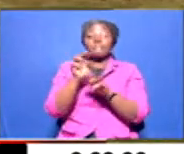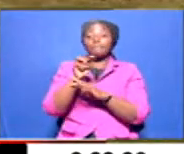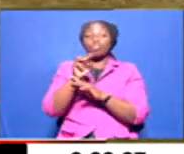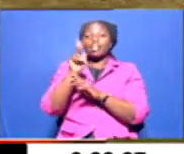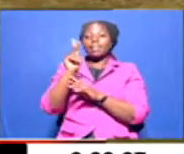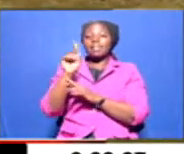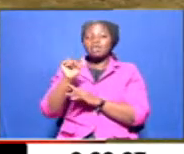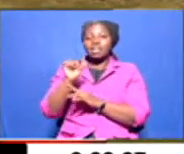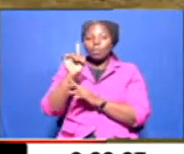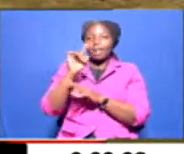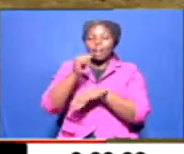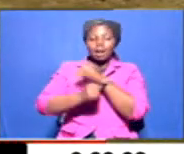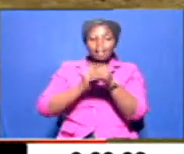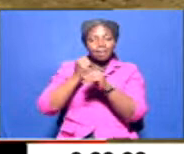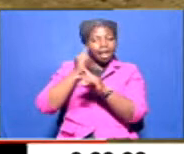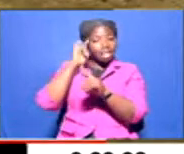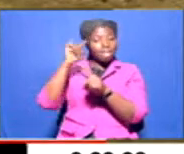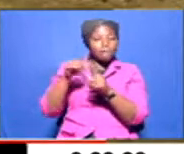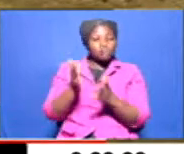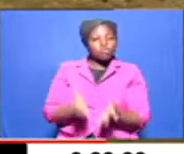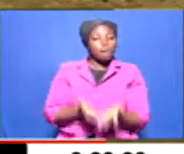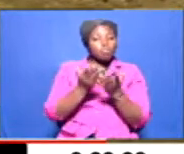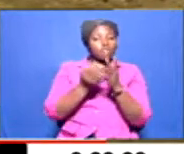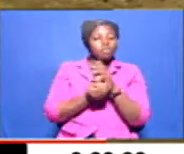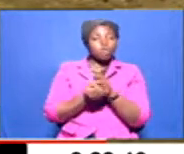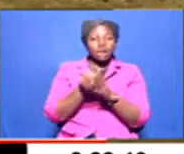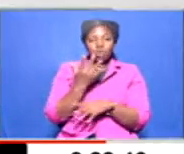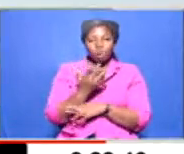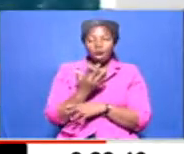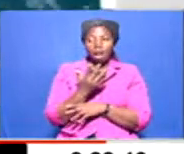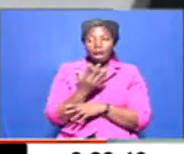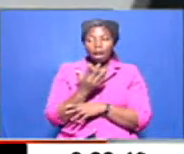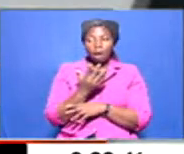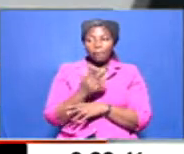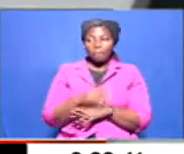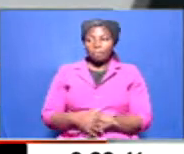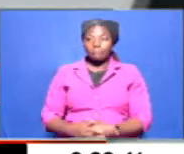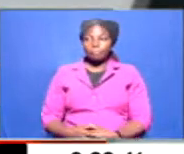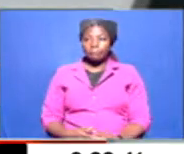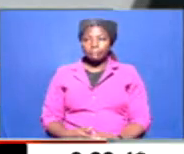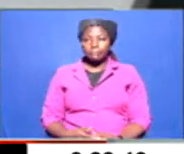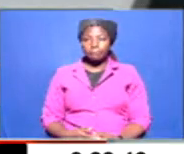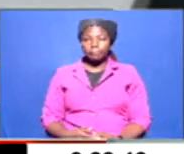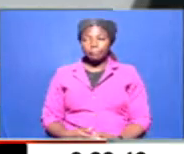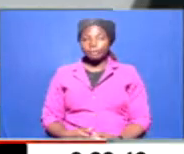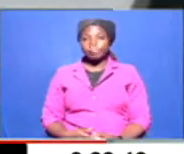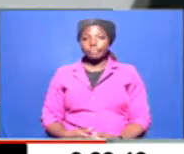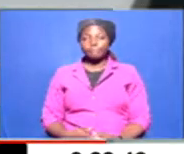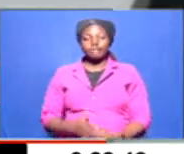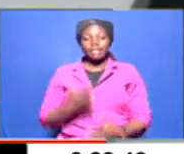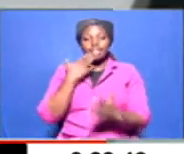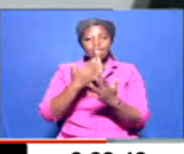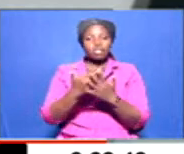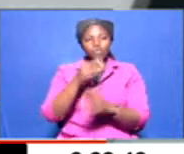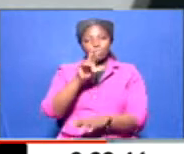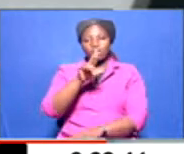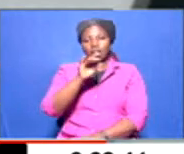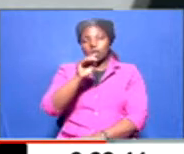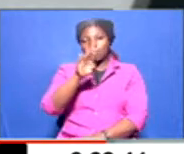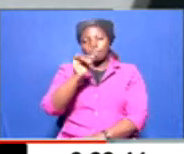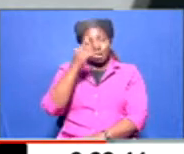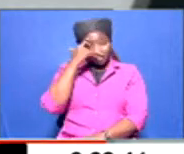in a bid to boost production. Benson Rioba for Farm Voice. Thank you, Rioba, for that story.